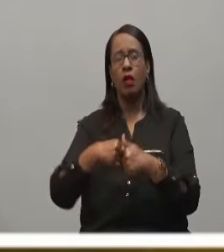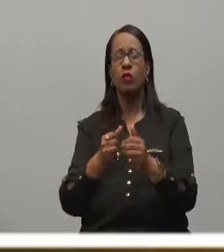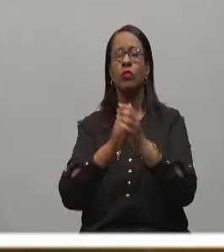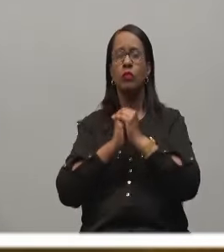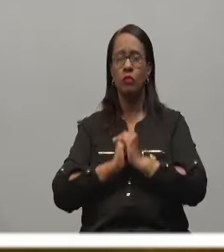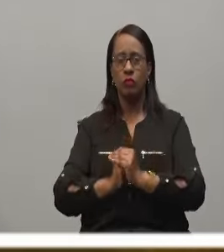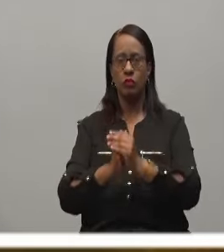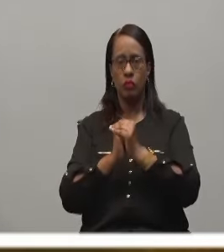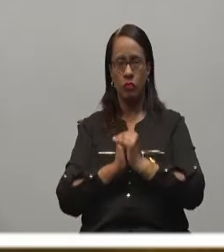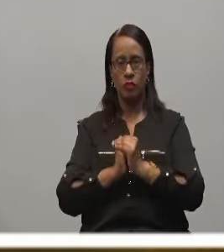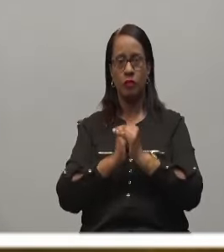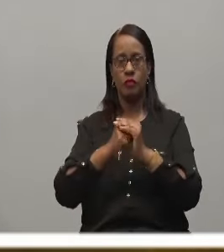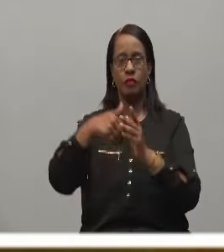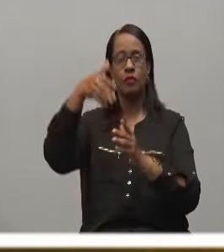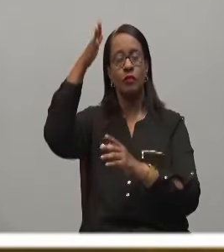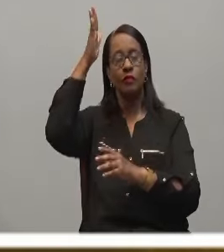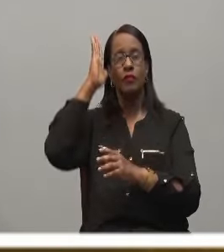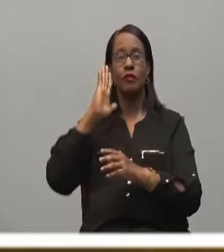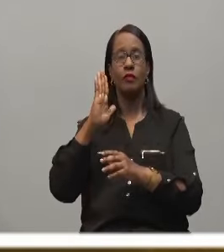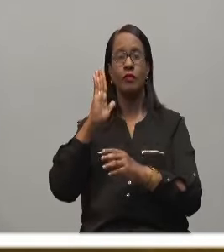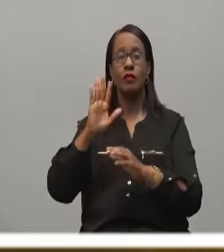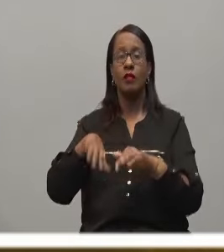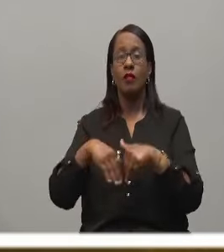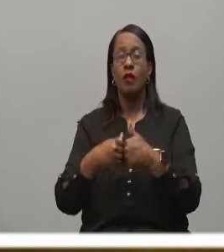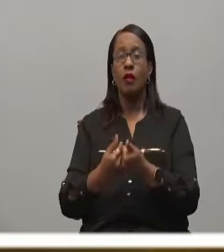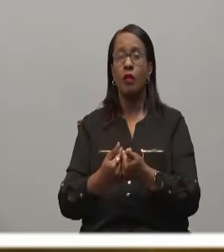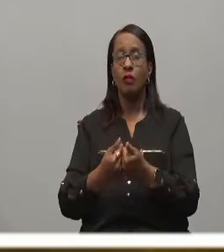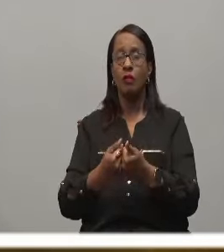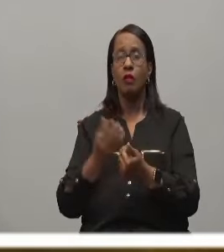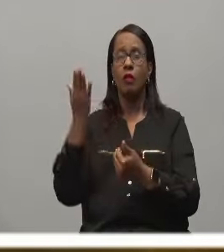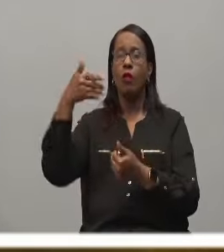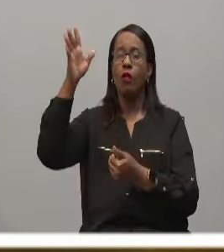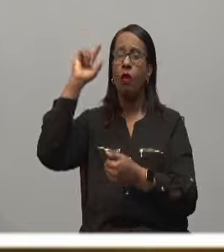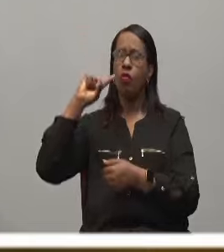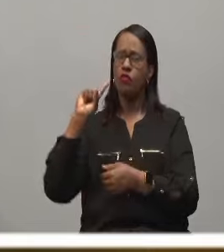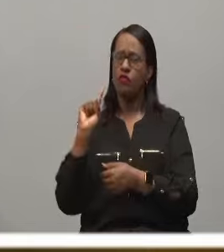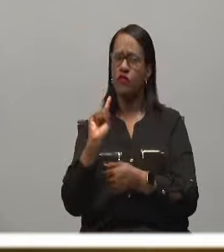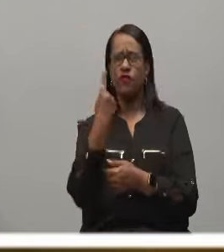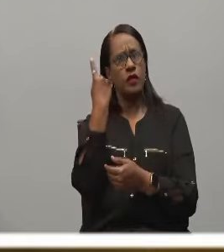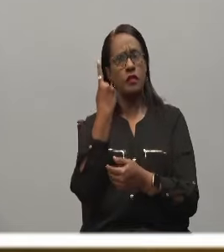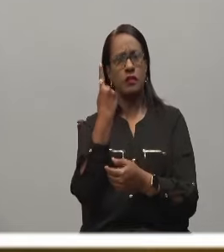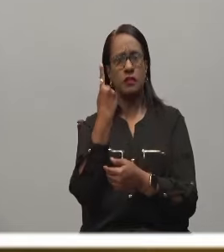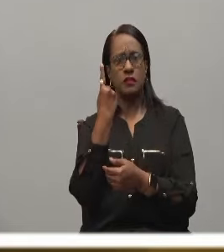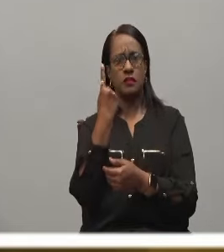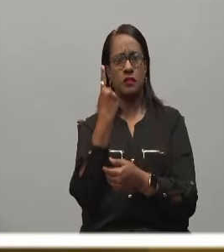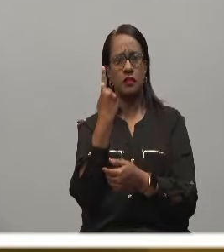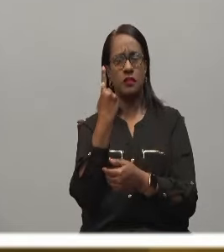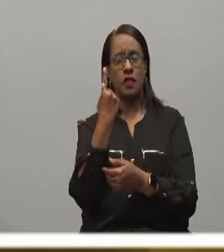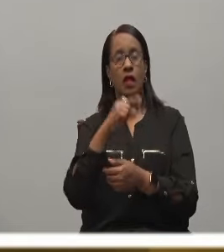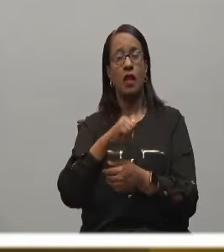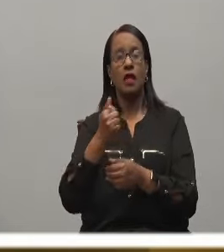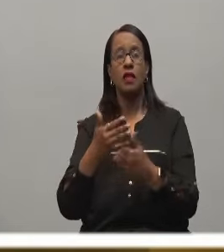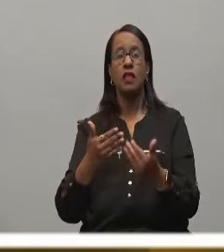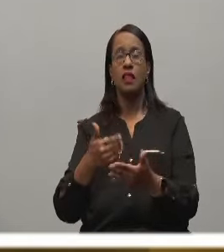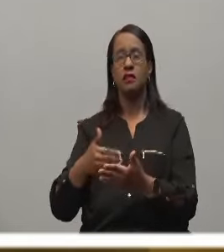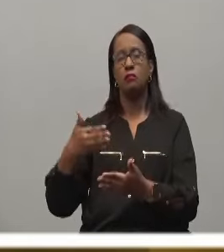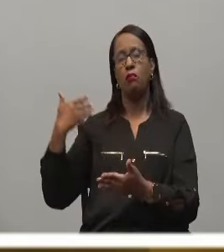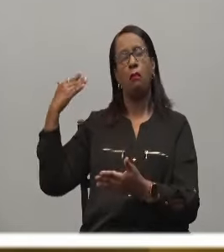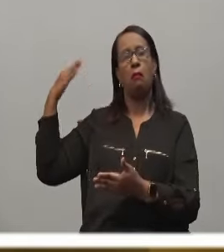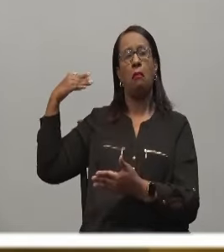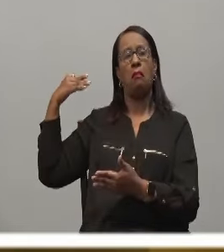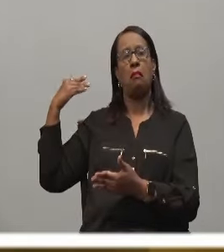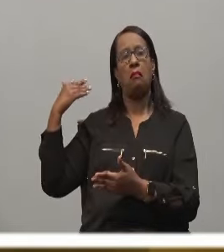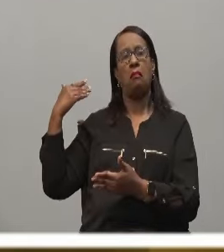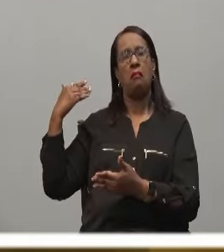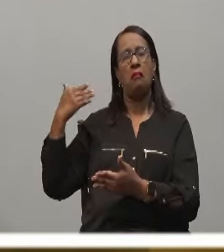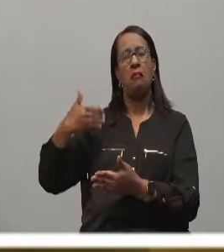God, to learn how to put God first before everything else. And that's